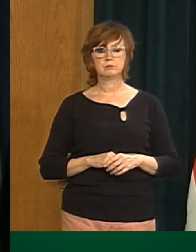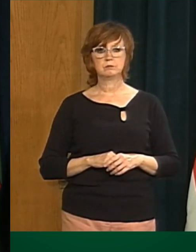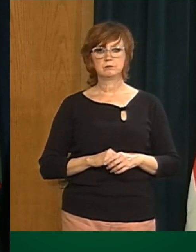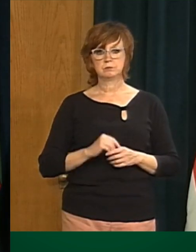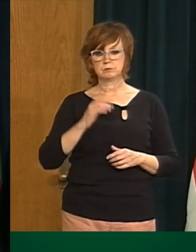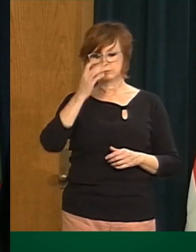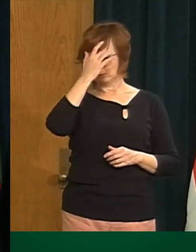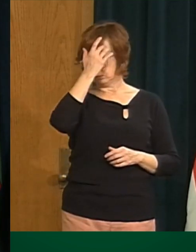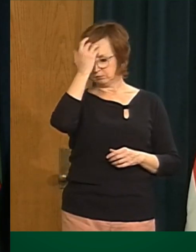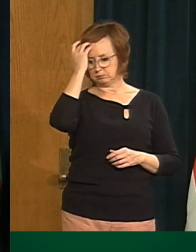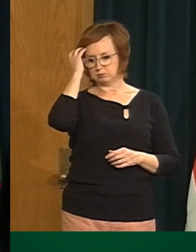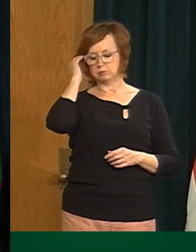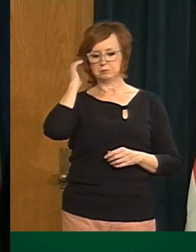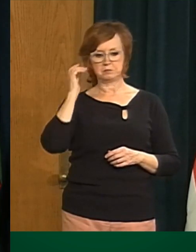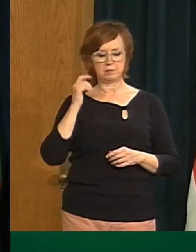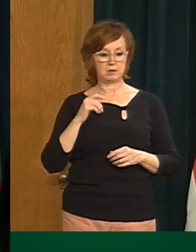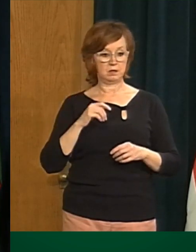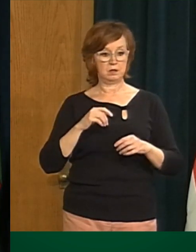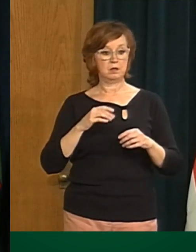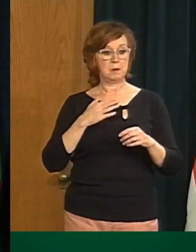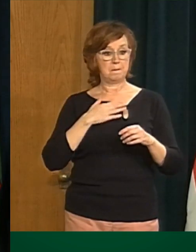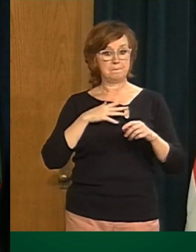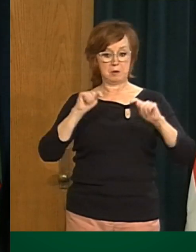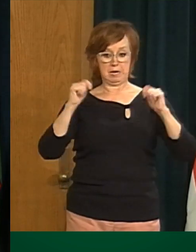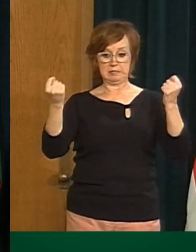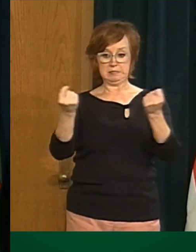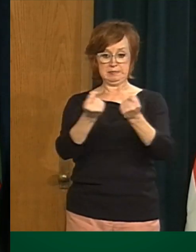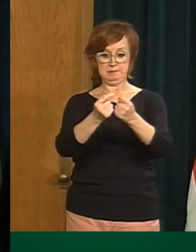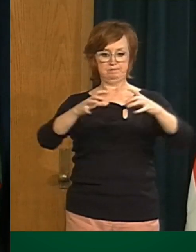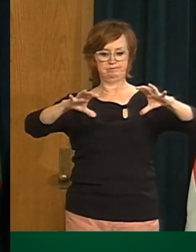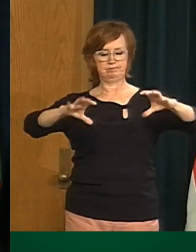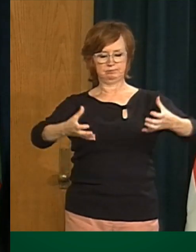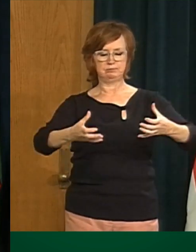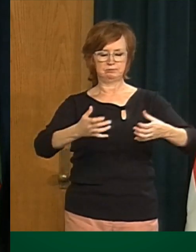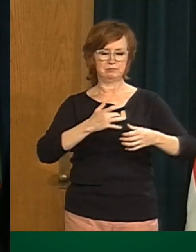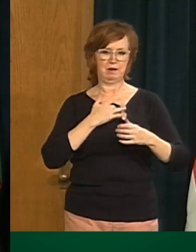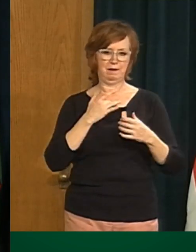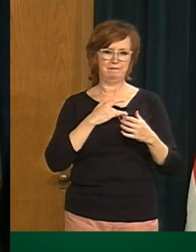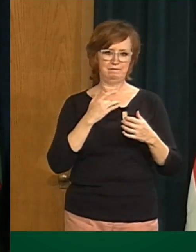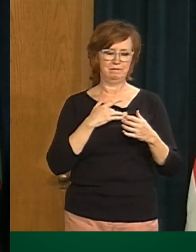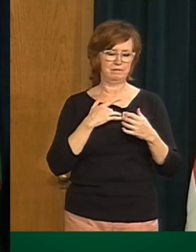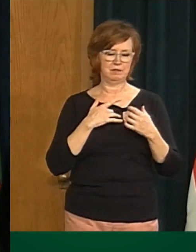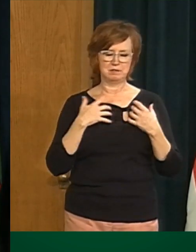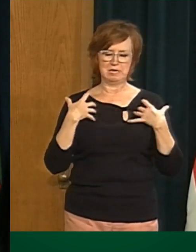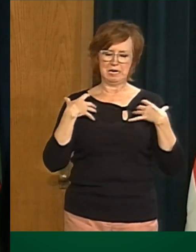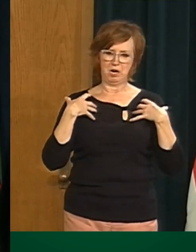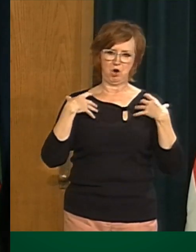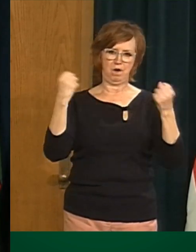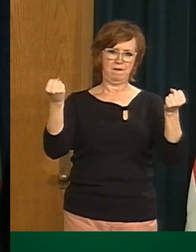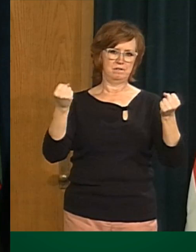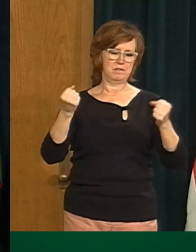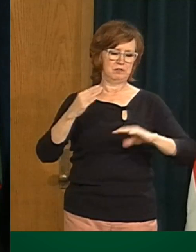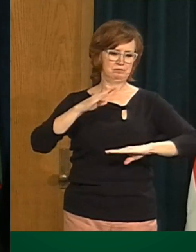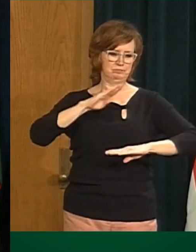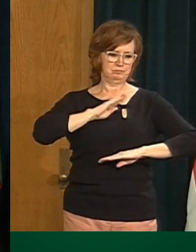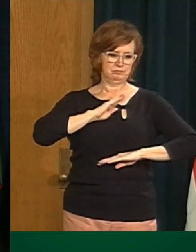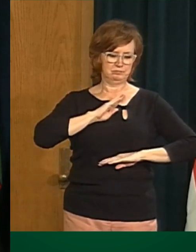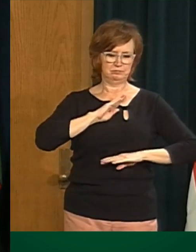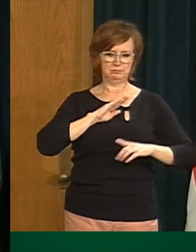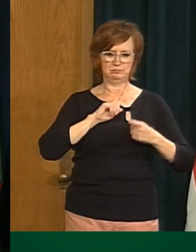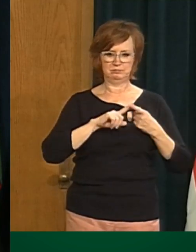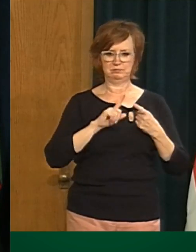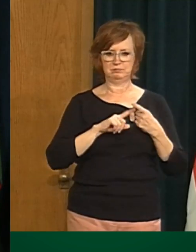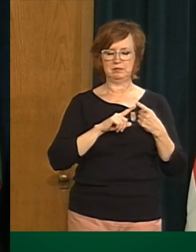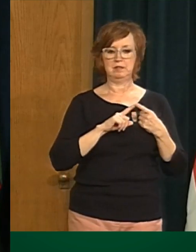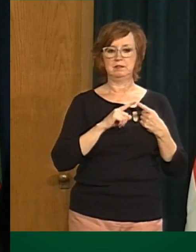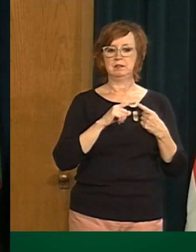managing our way through this pandemic. One of them is seated to my left. The other one was out here on Friday. The